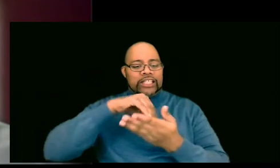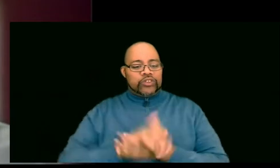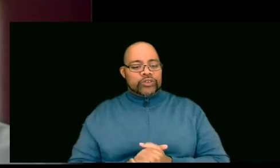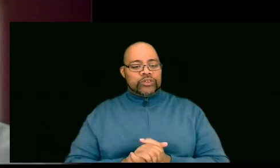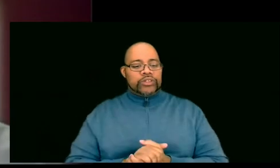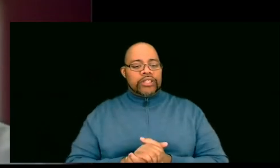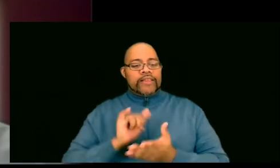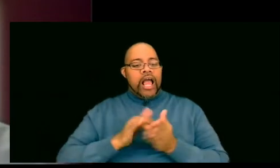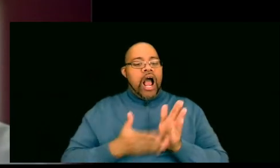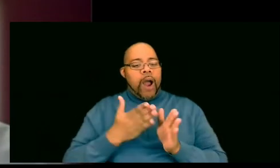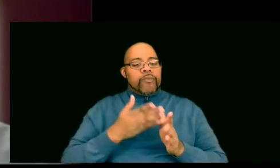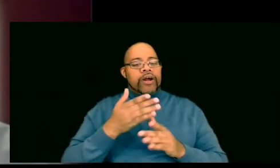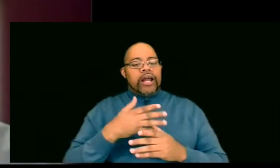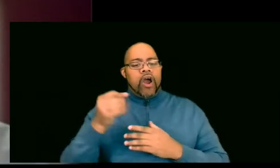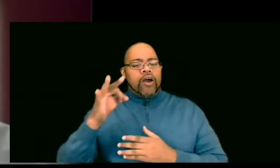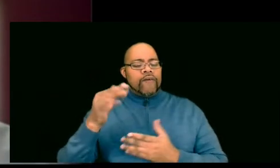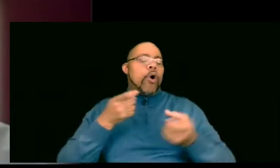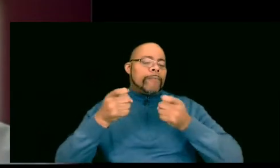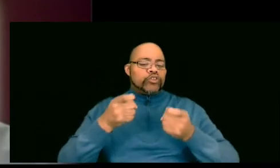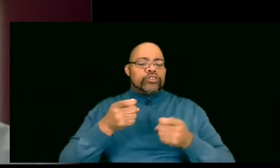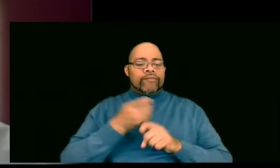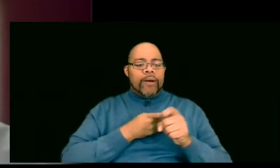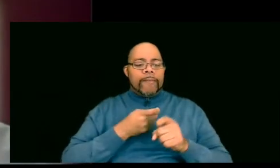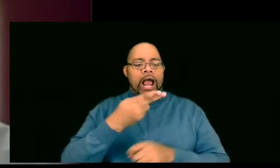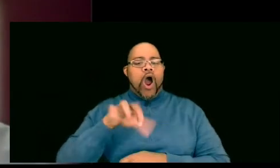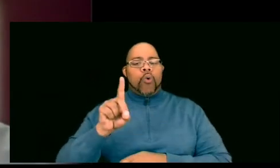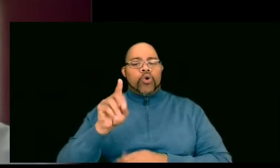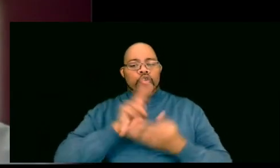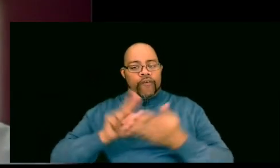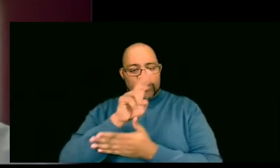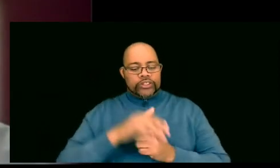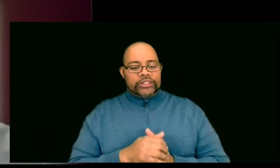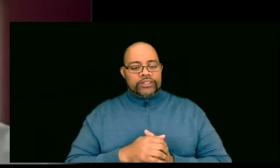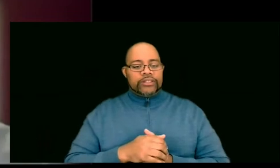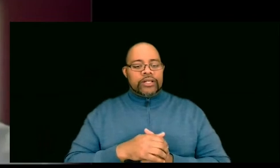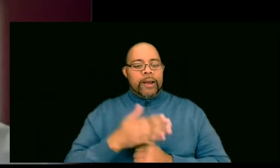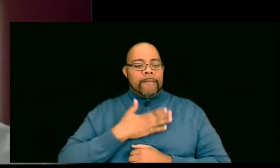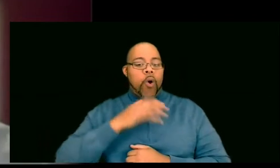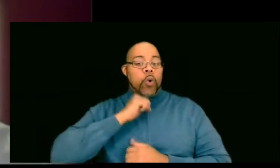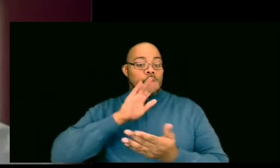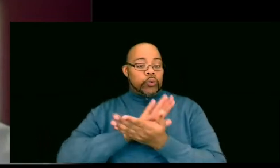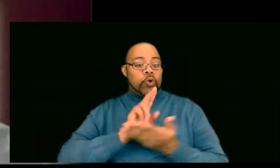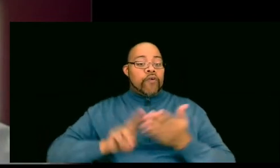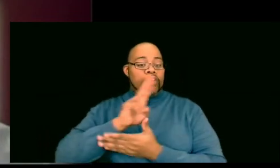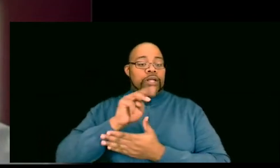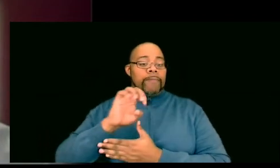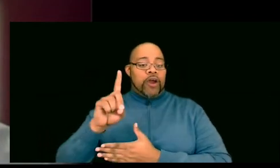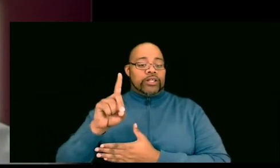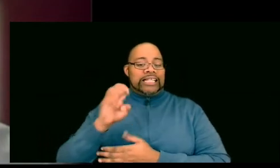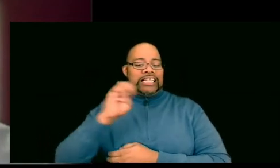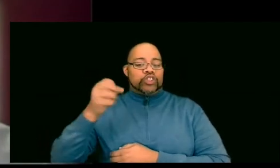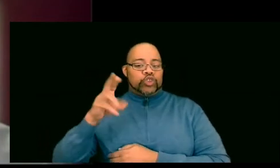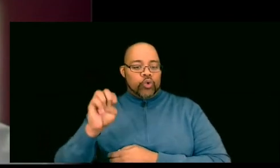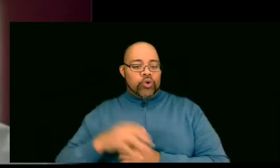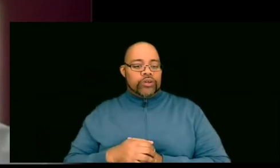Centers that operate out of, or administered out of Howard University, out of my alma mater, the University of